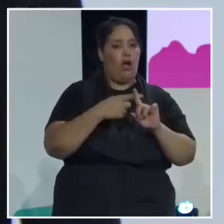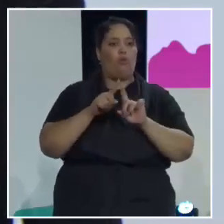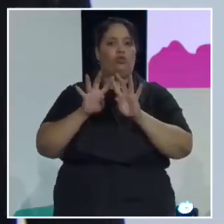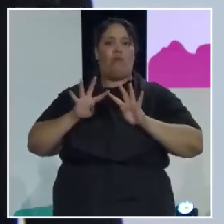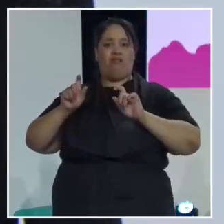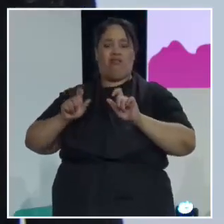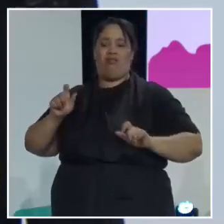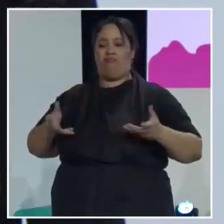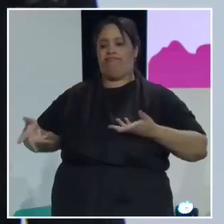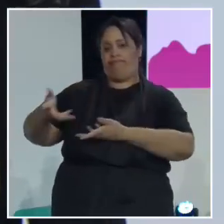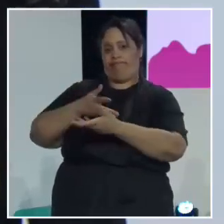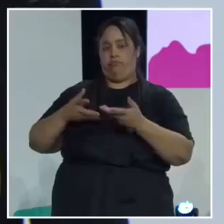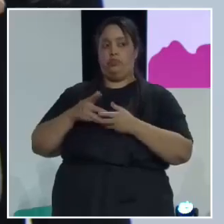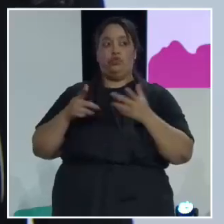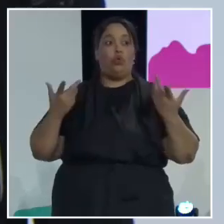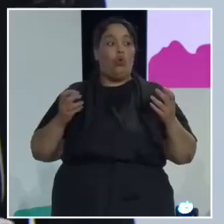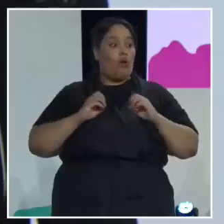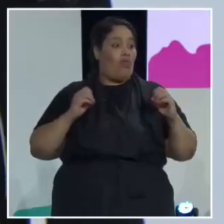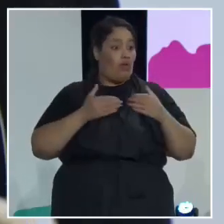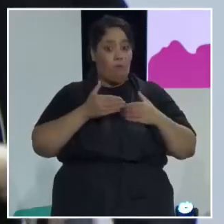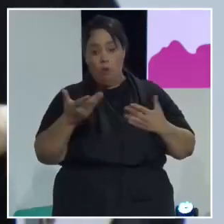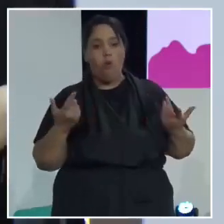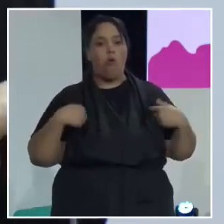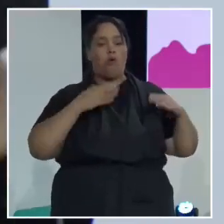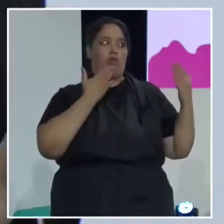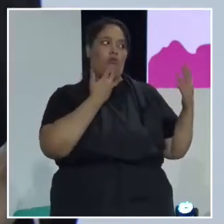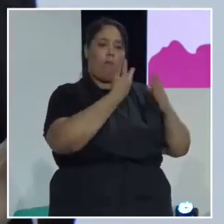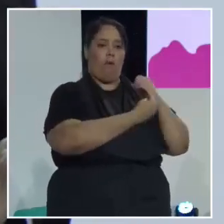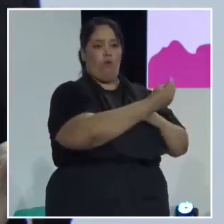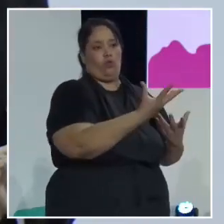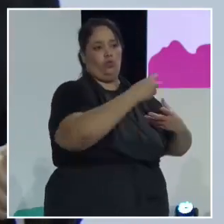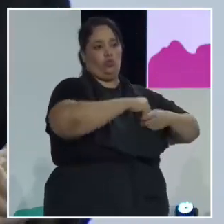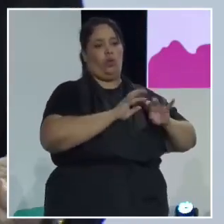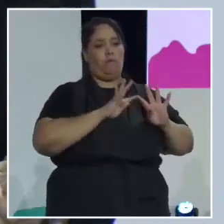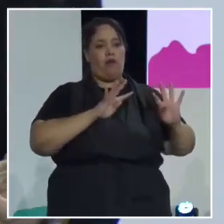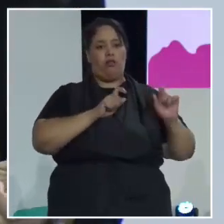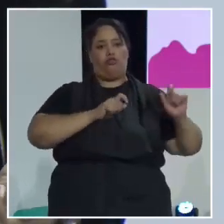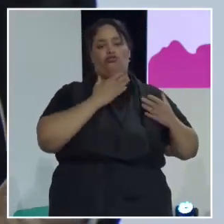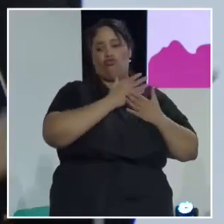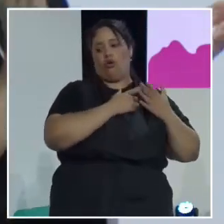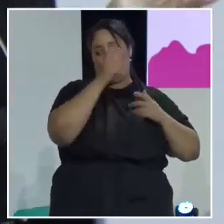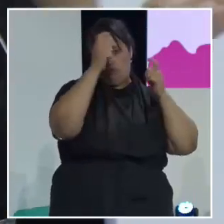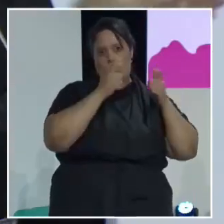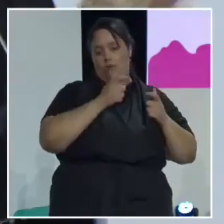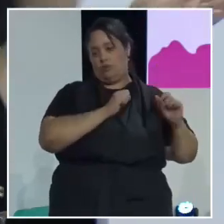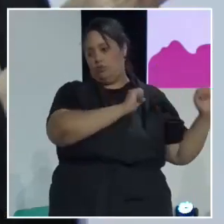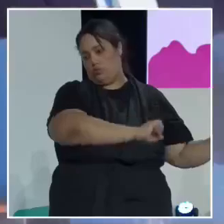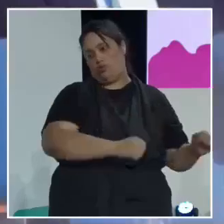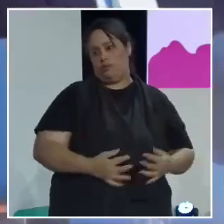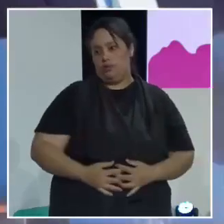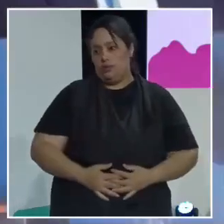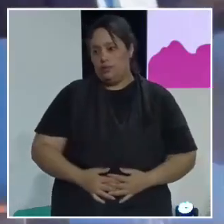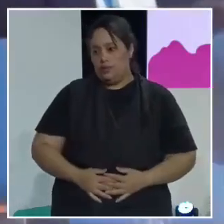that would immediately follow. So without further ado, thanks a lot to both of you for joining this panel and sharing your remarks. Thank you so much.